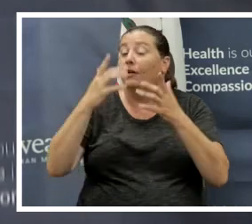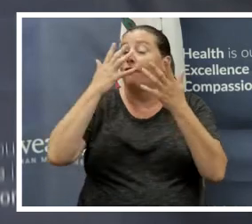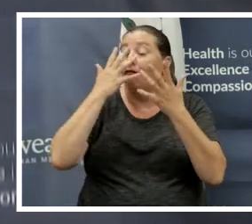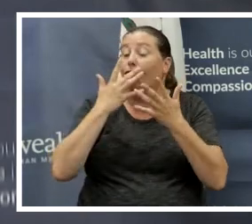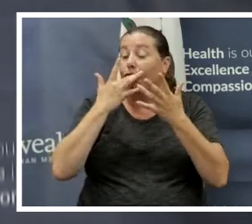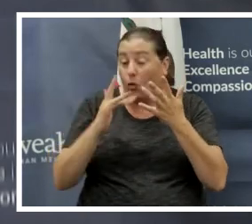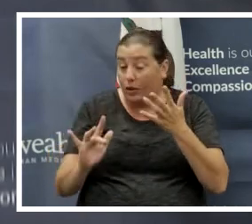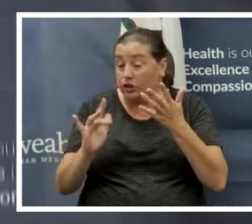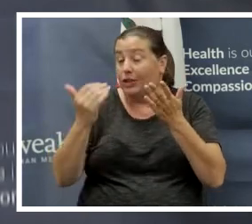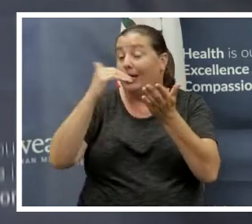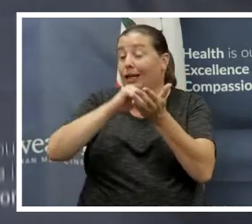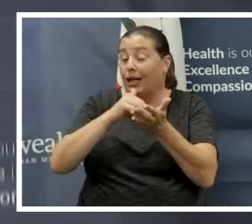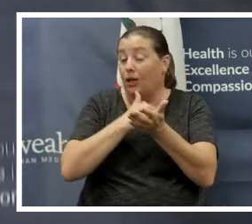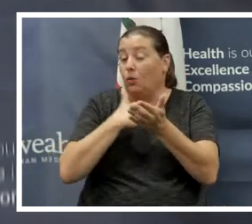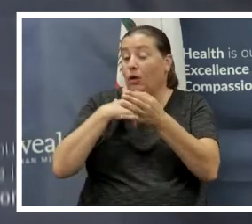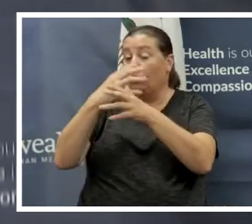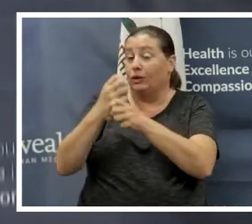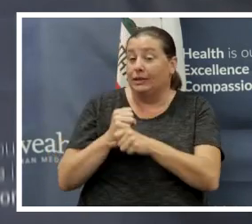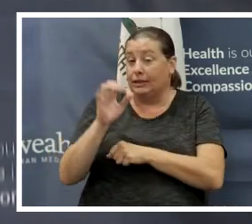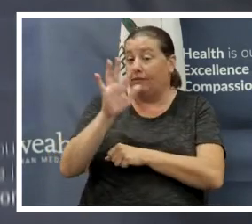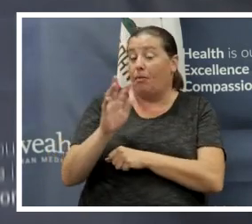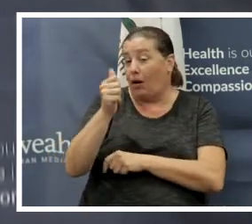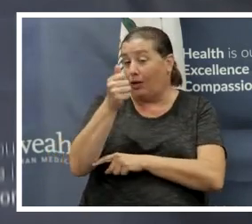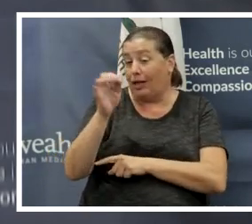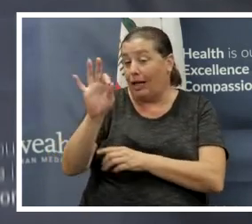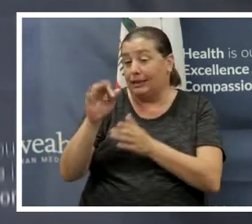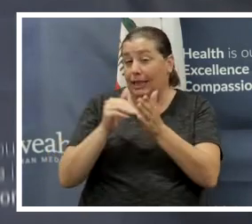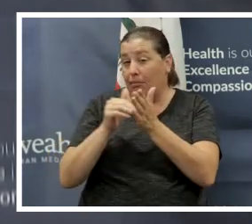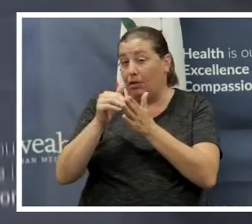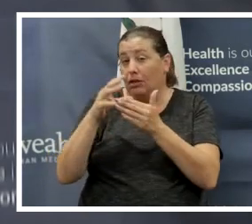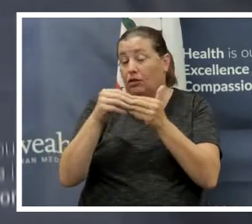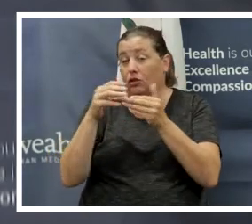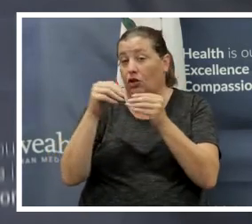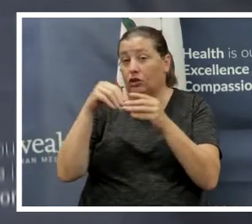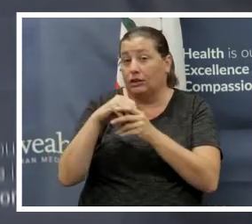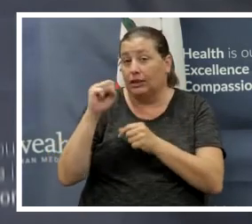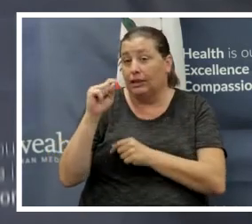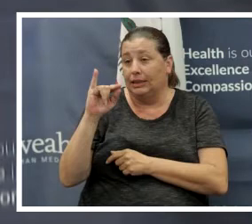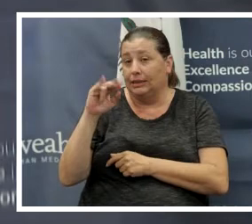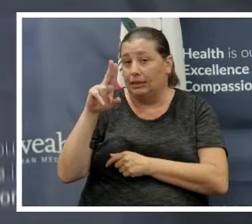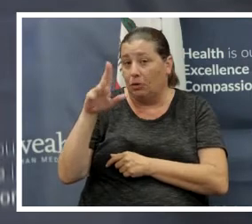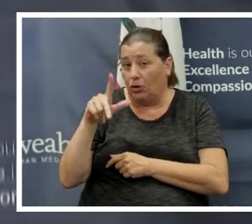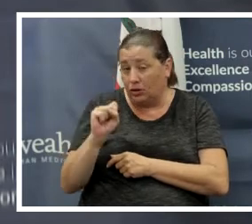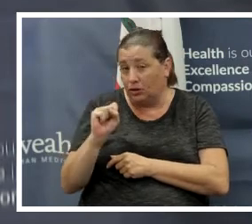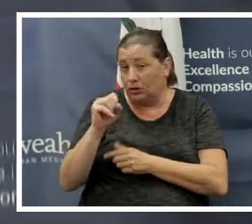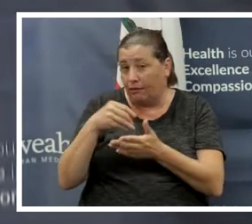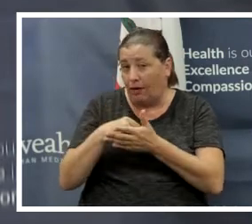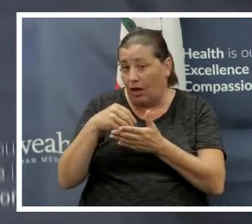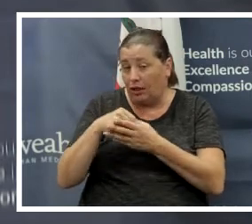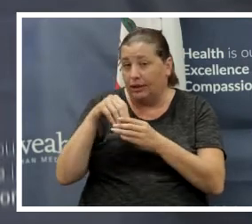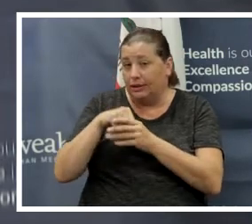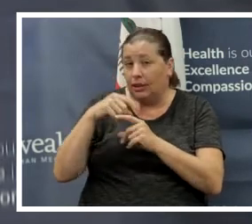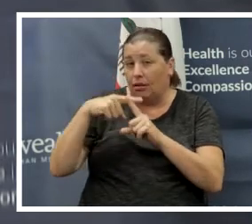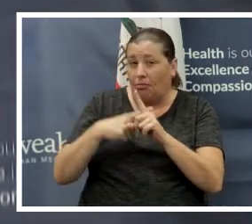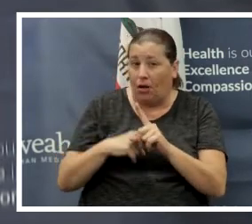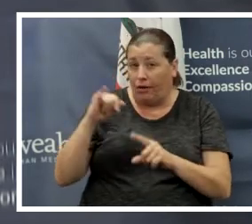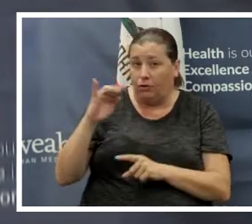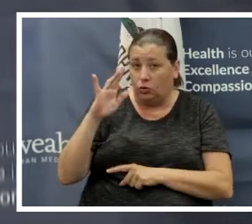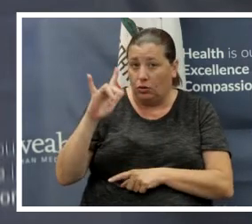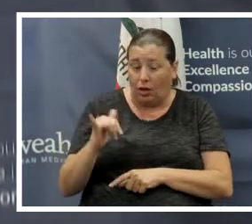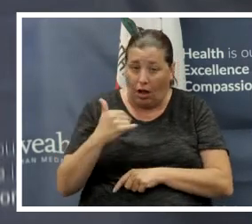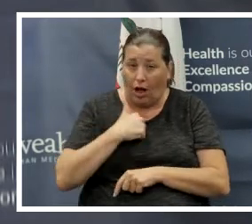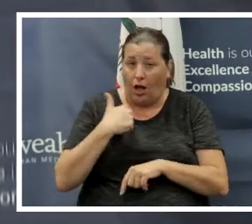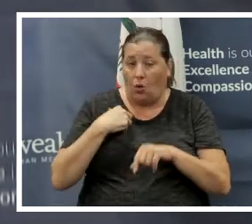receive about $19 million in stimulus funds in the month of July. And we're spreading